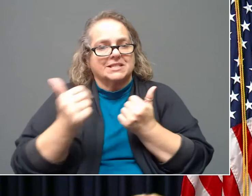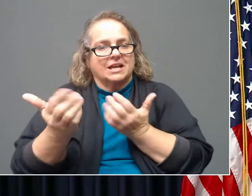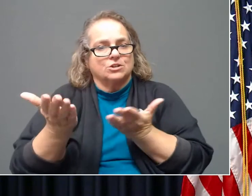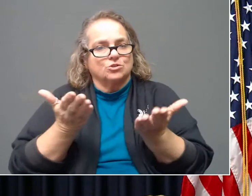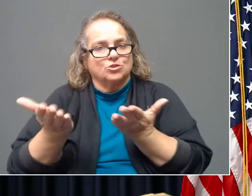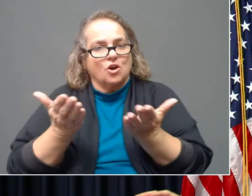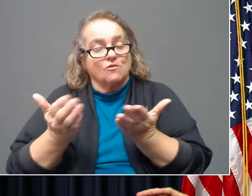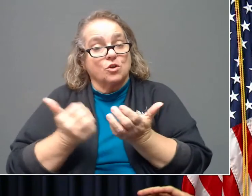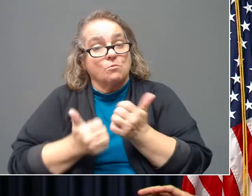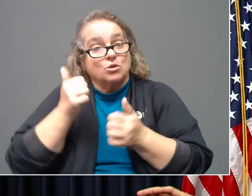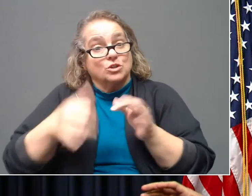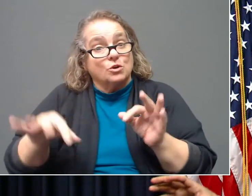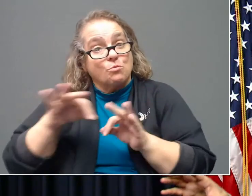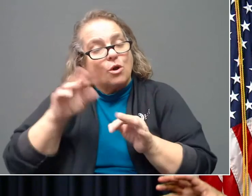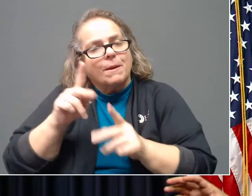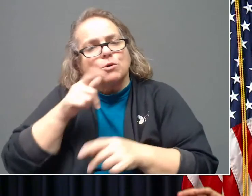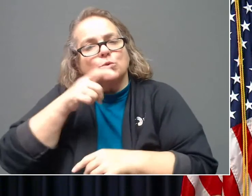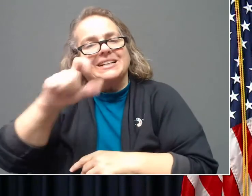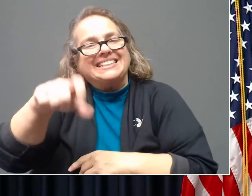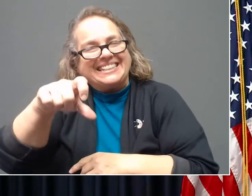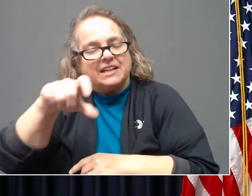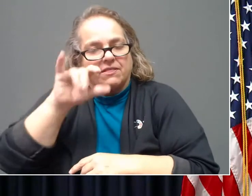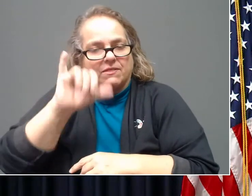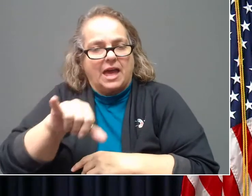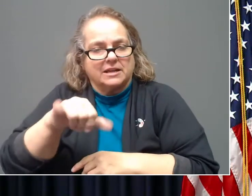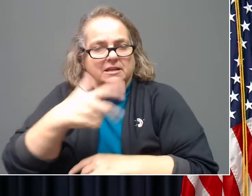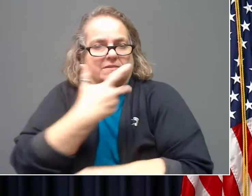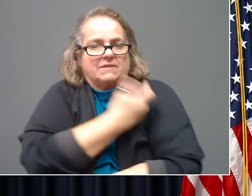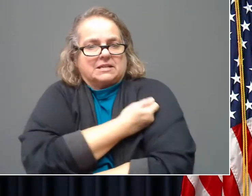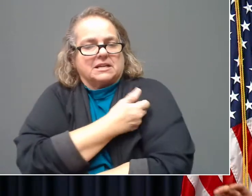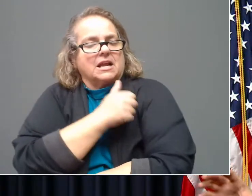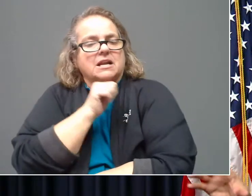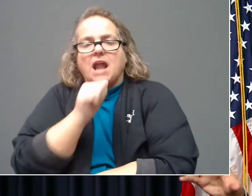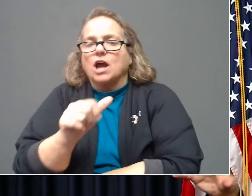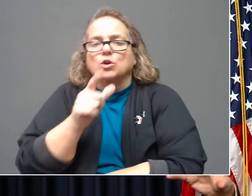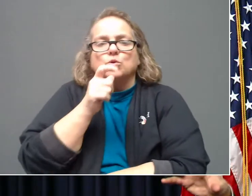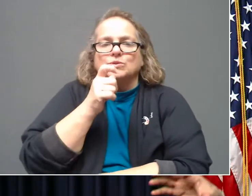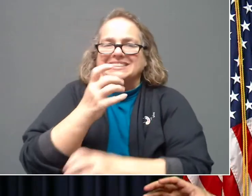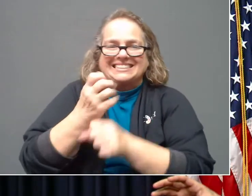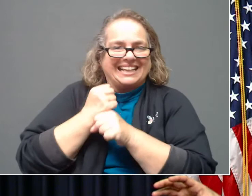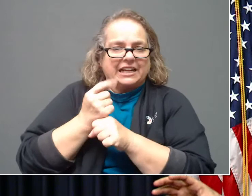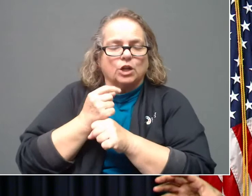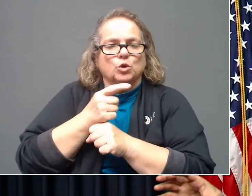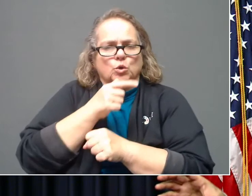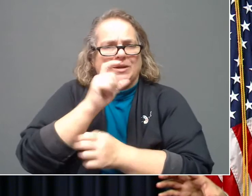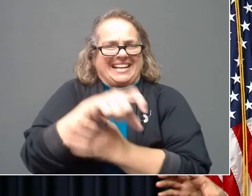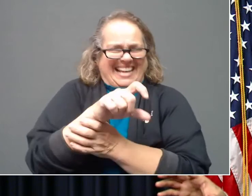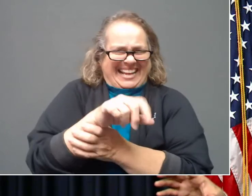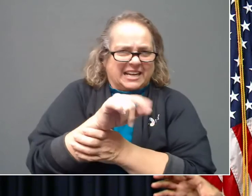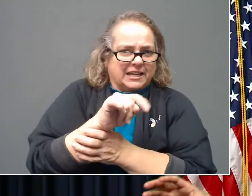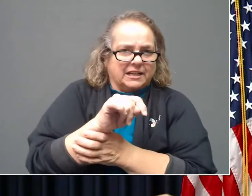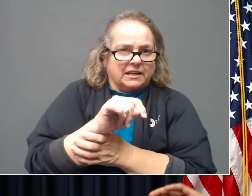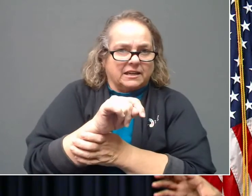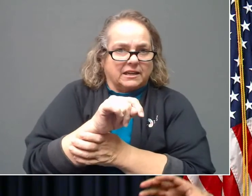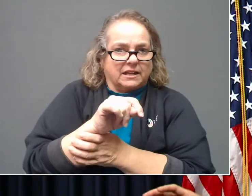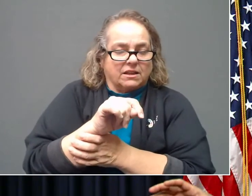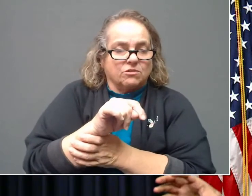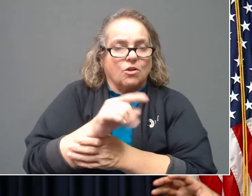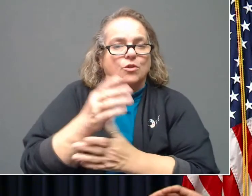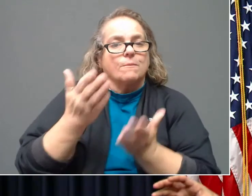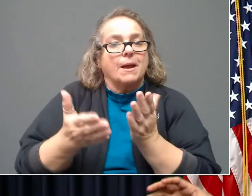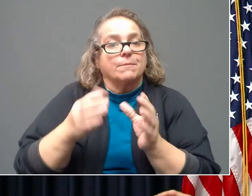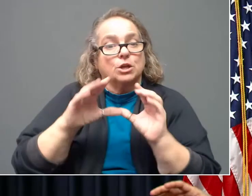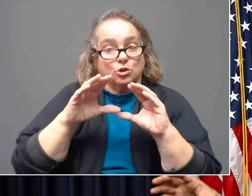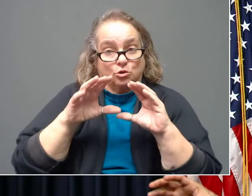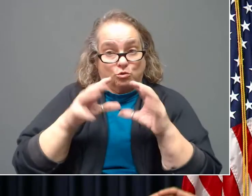people who need the vaccine, right? Not necessarily who's getting it. There may be different groups that are better to get the